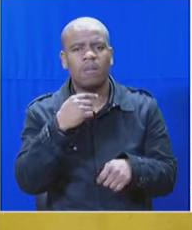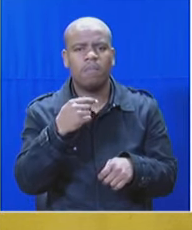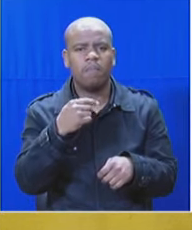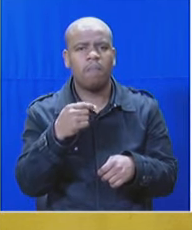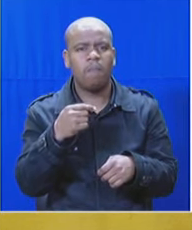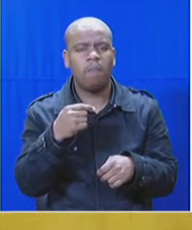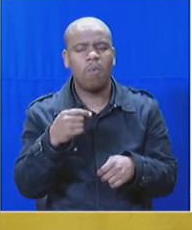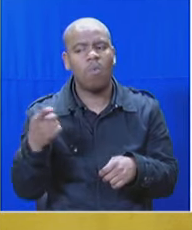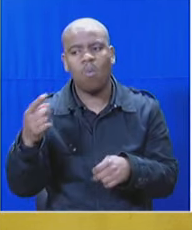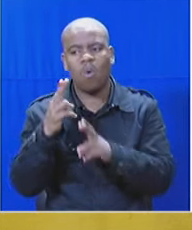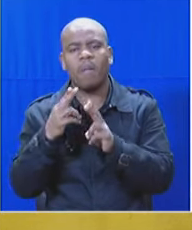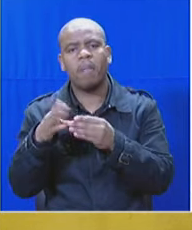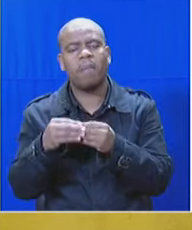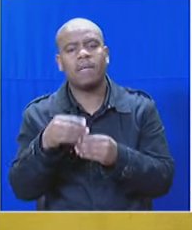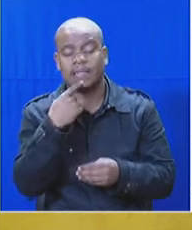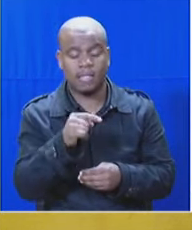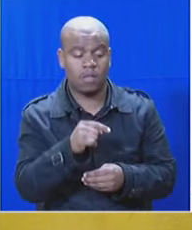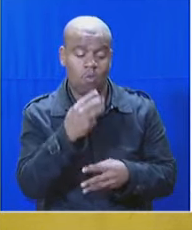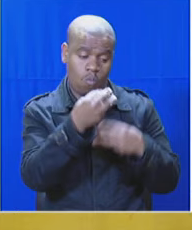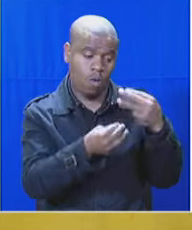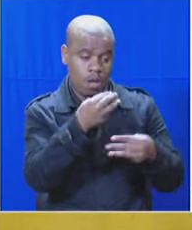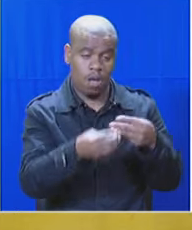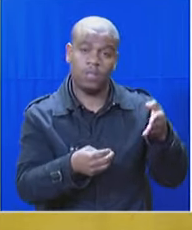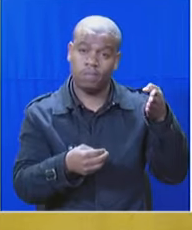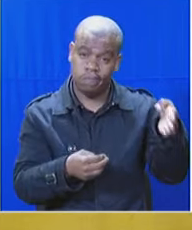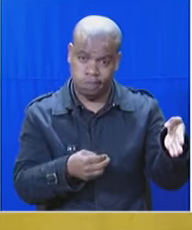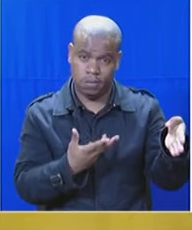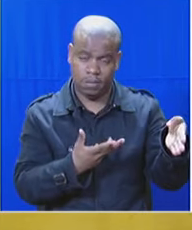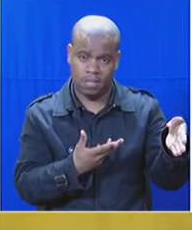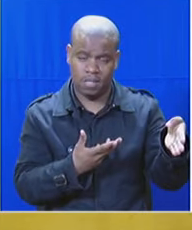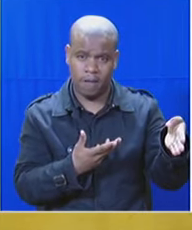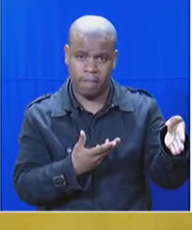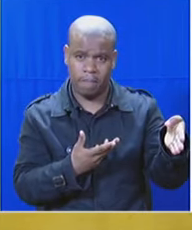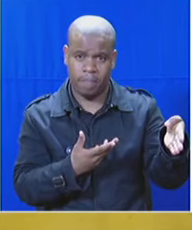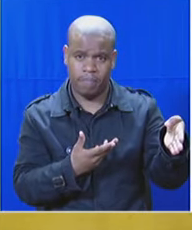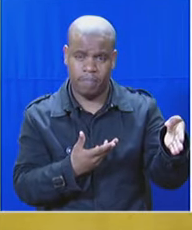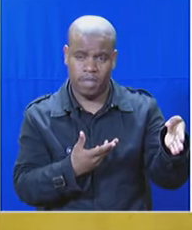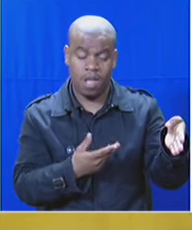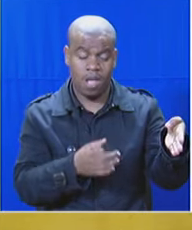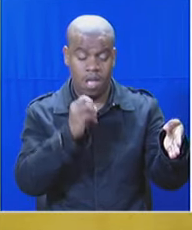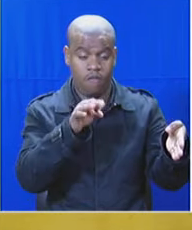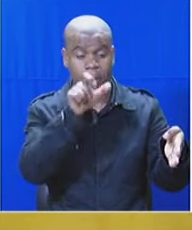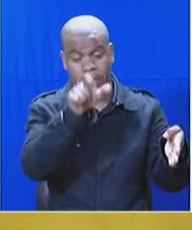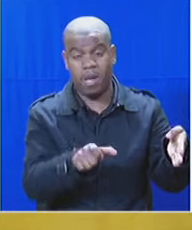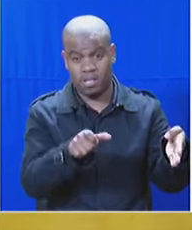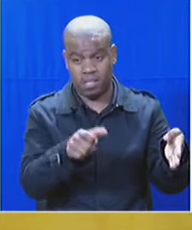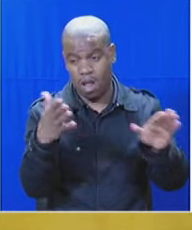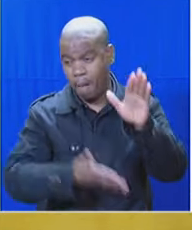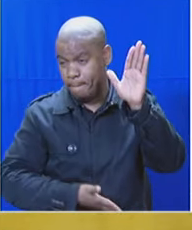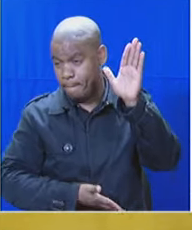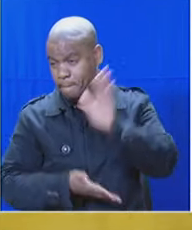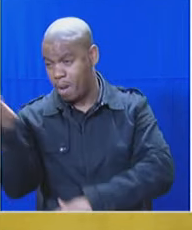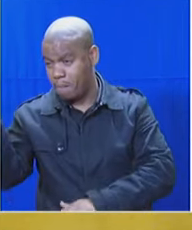Abasebenzi, kutheni abasebenzi xa ethenga lo muntu ethengisa ifama ahambe nayo yonke imali agoduka abheke